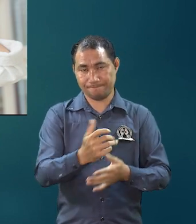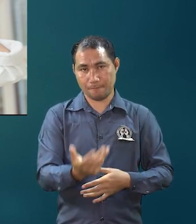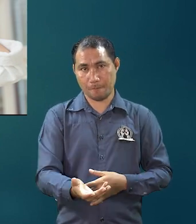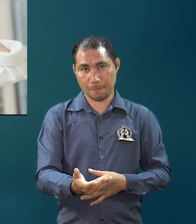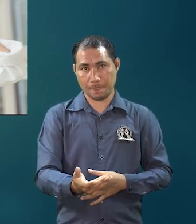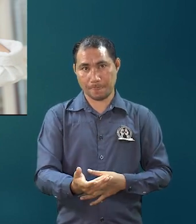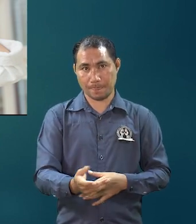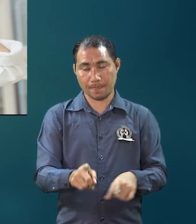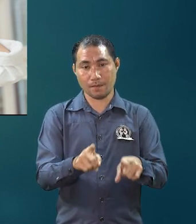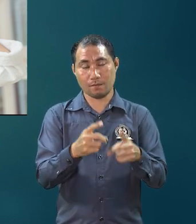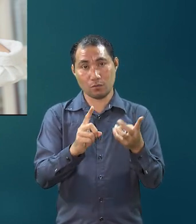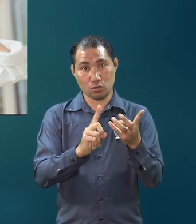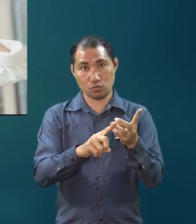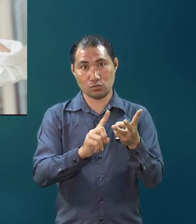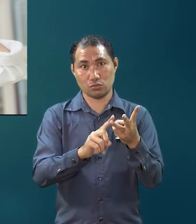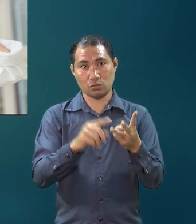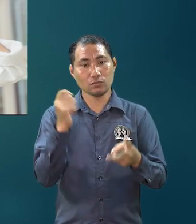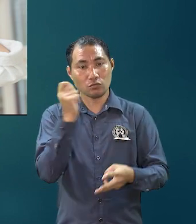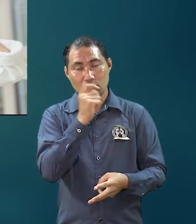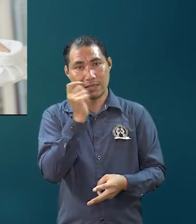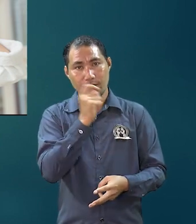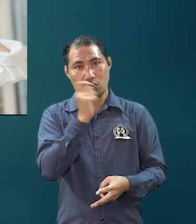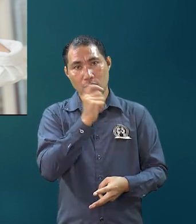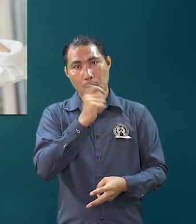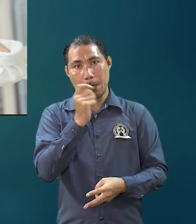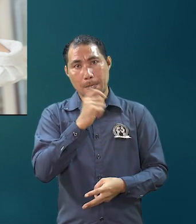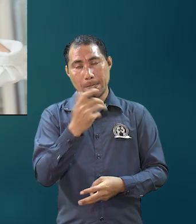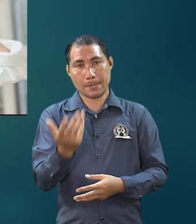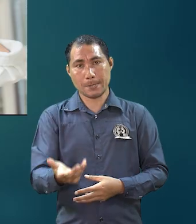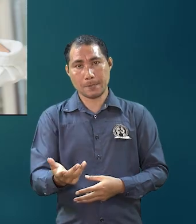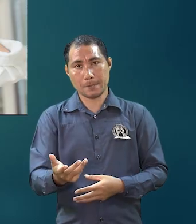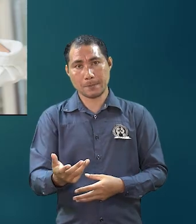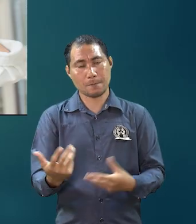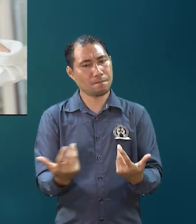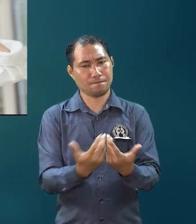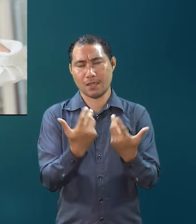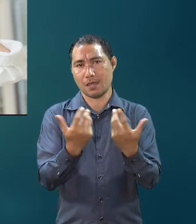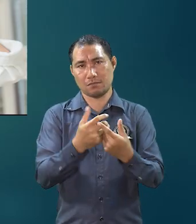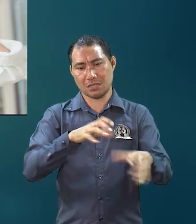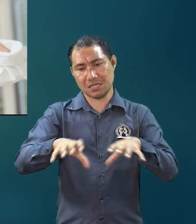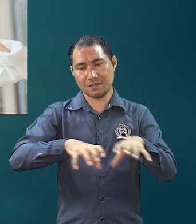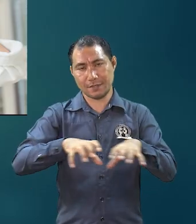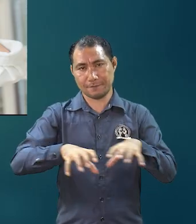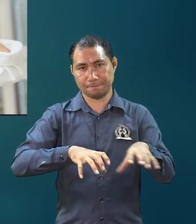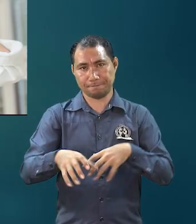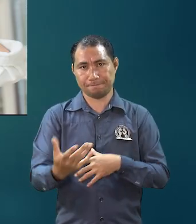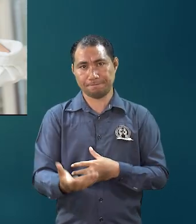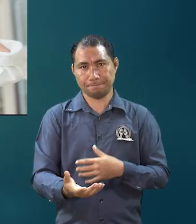and brushing your teeth, and many other practices.